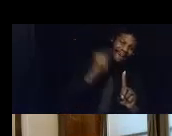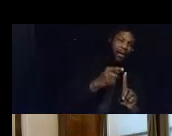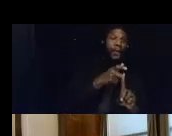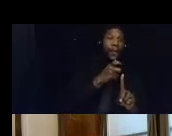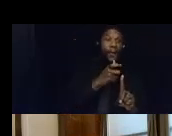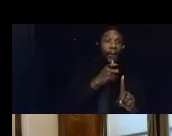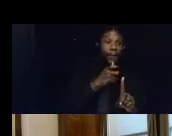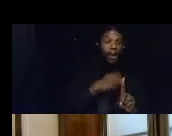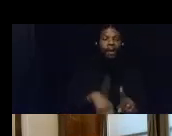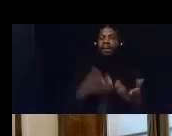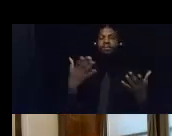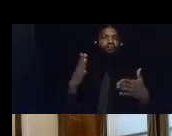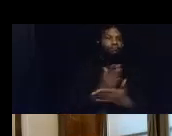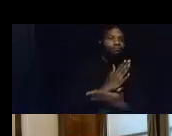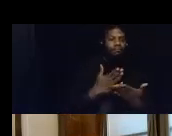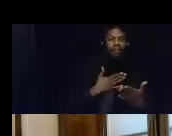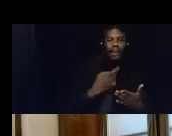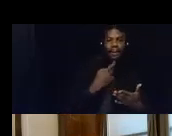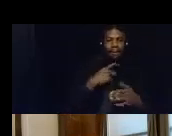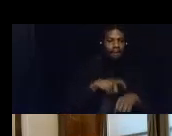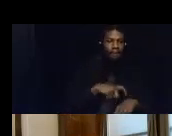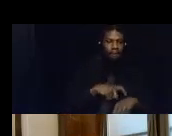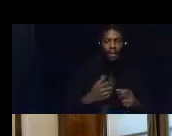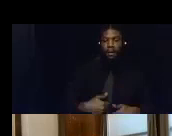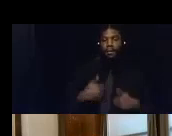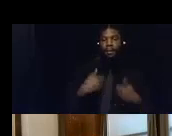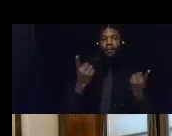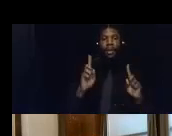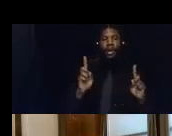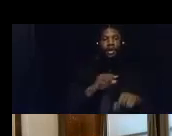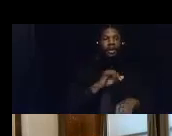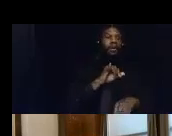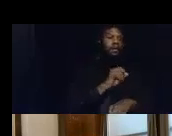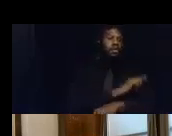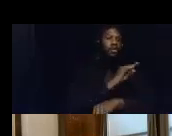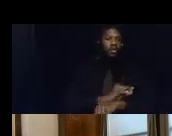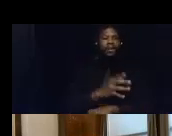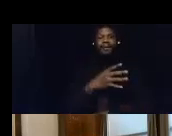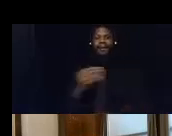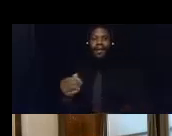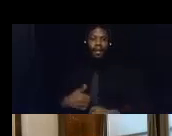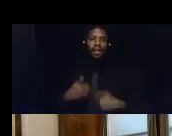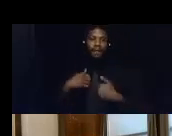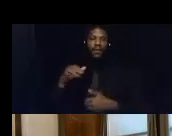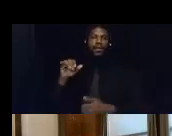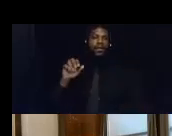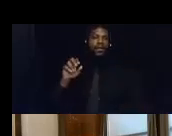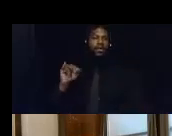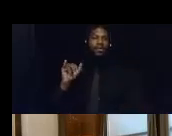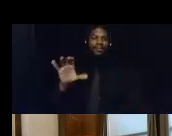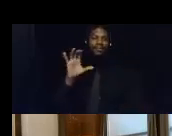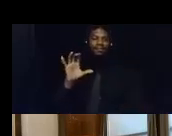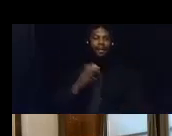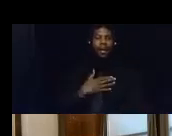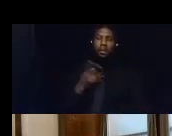my work range from my time living in St. Louis, Missouri, and New York City. One of my earliest memories is with